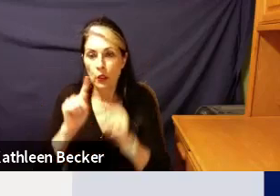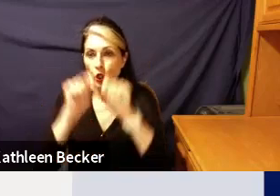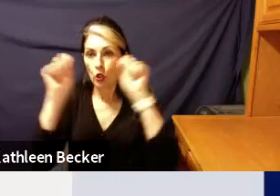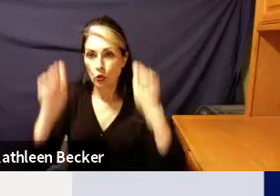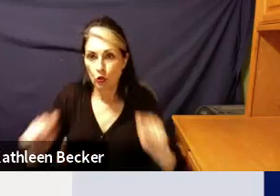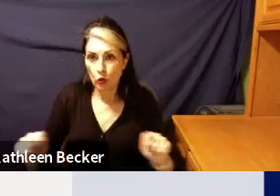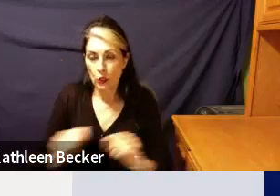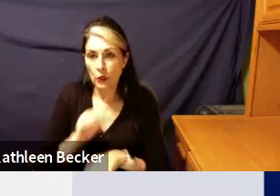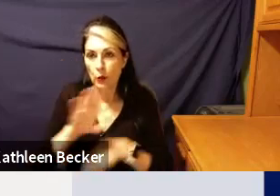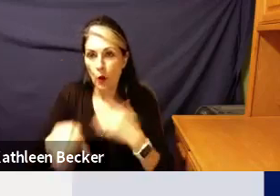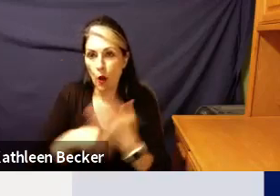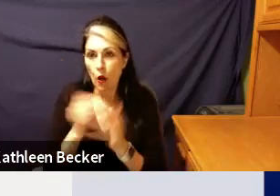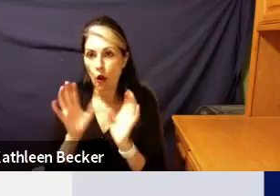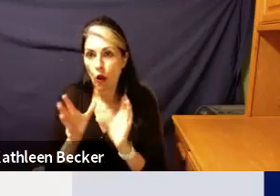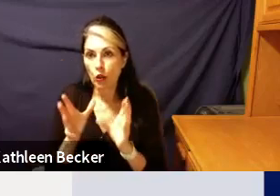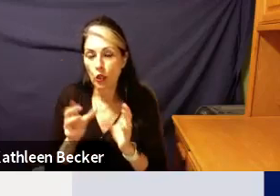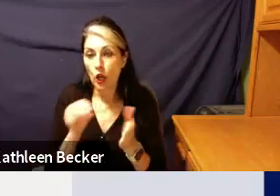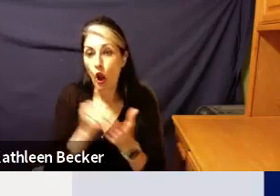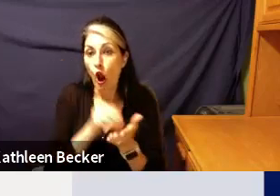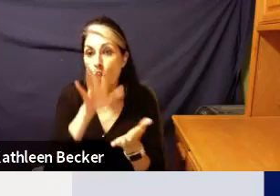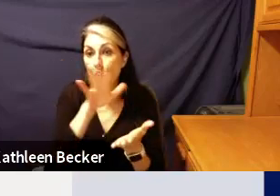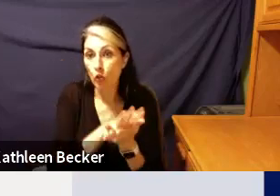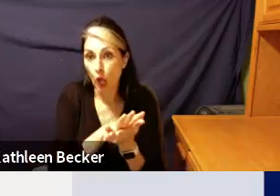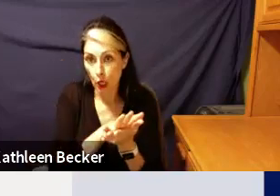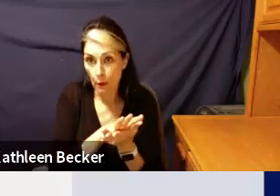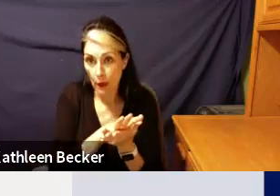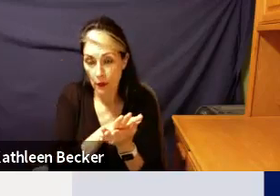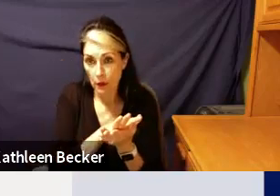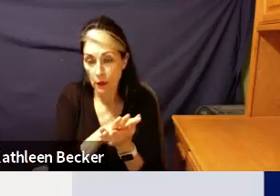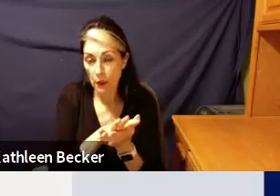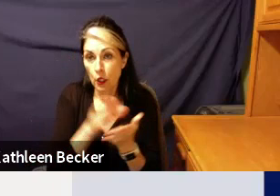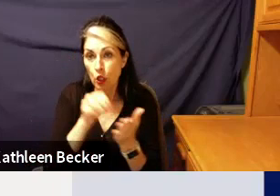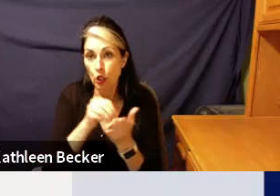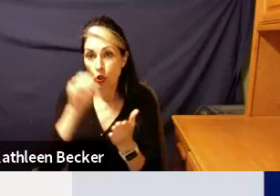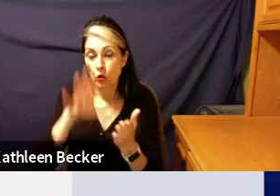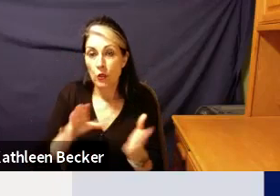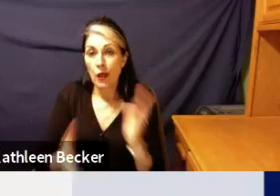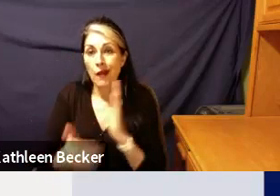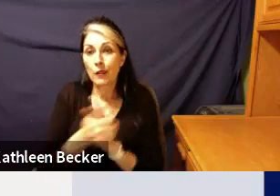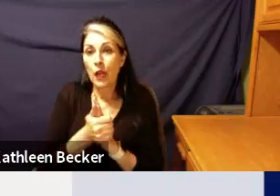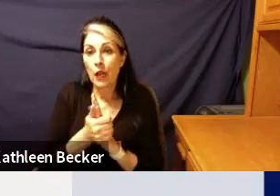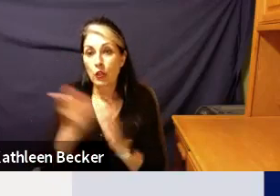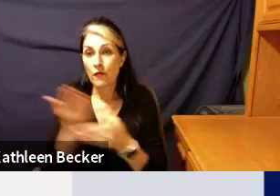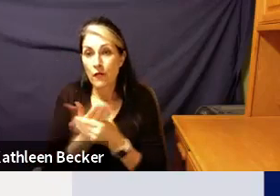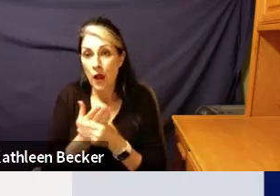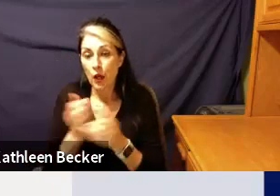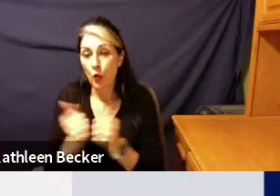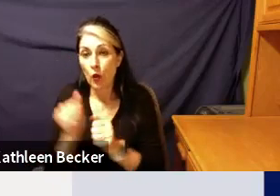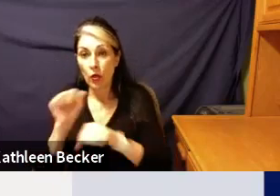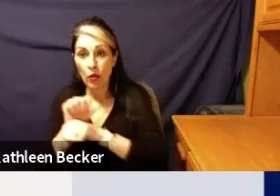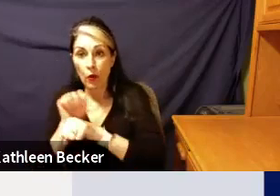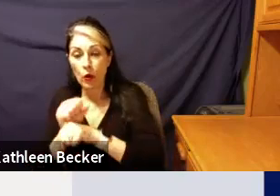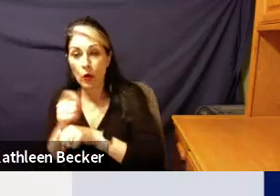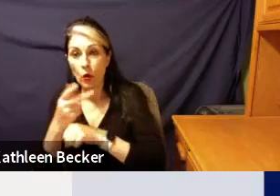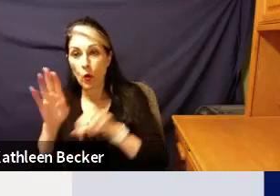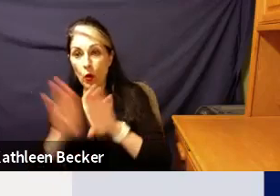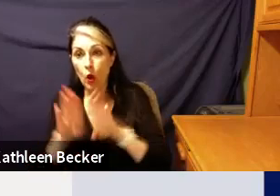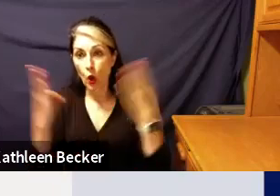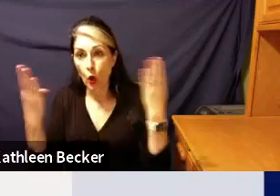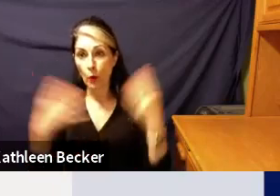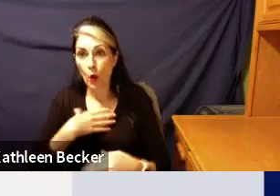all chat sessions are documented. Students can attach a file with their work or open a